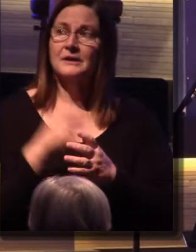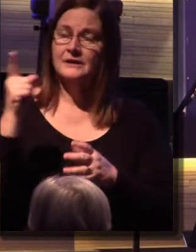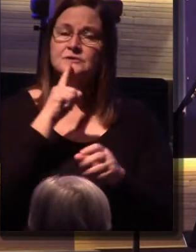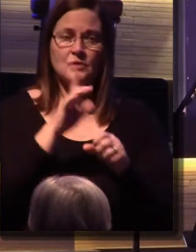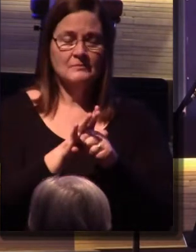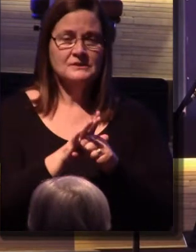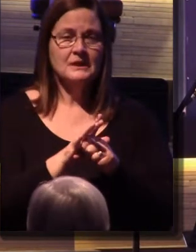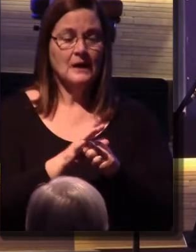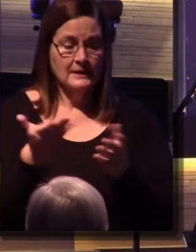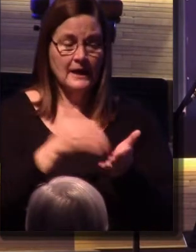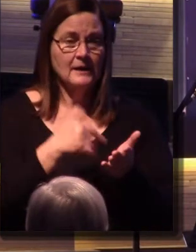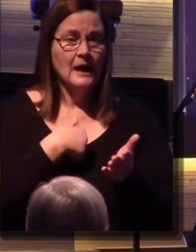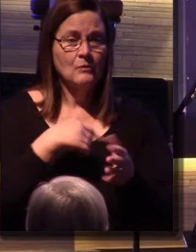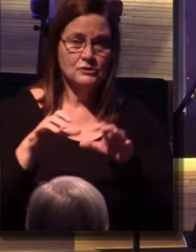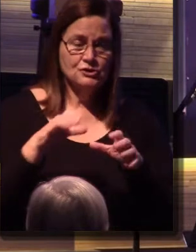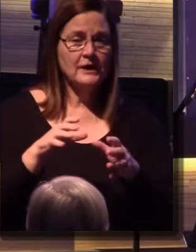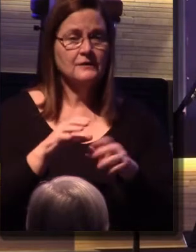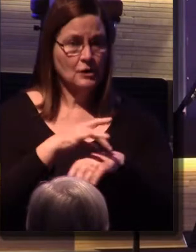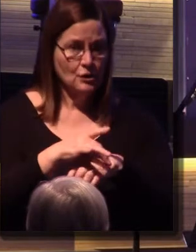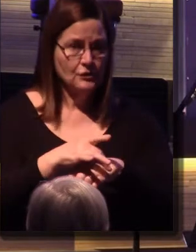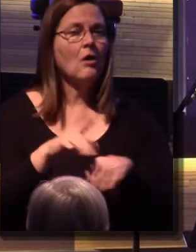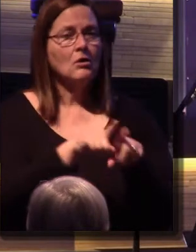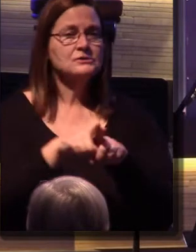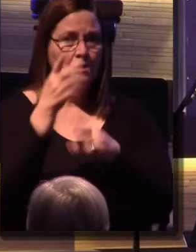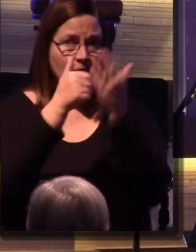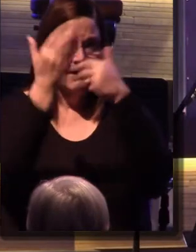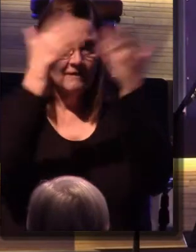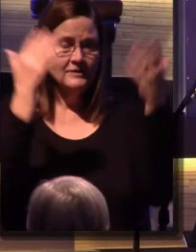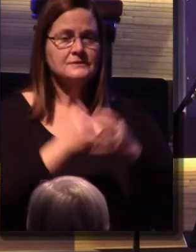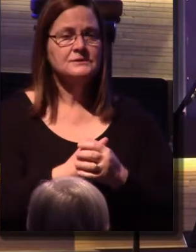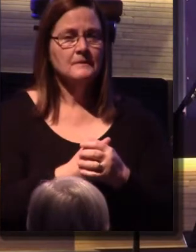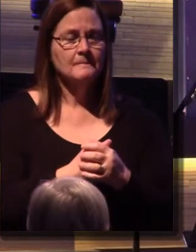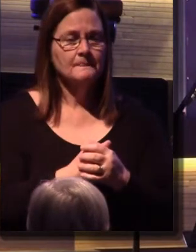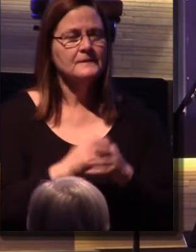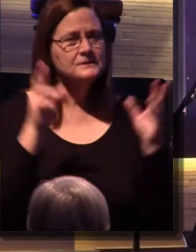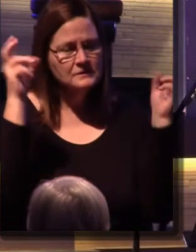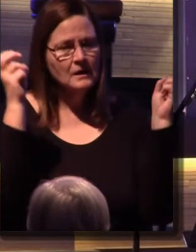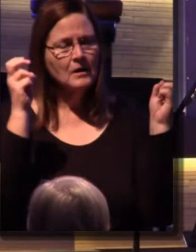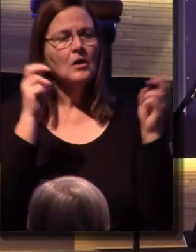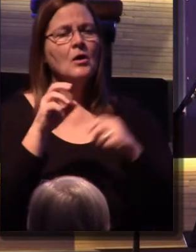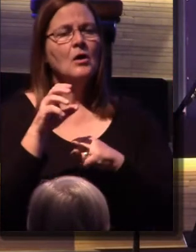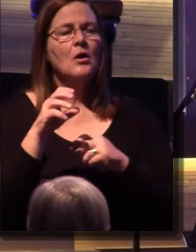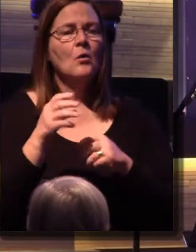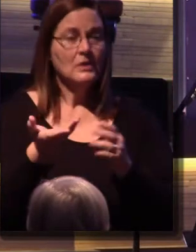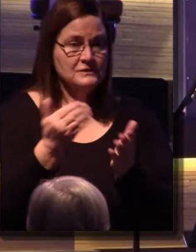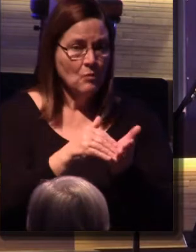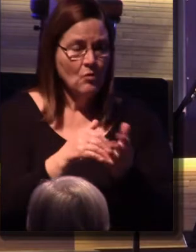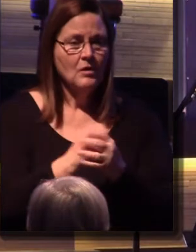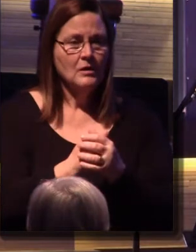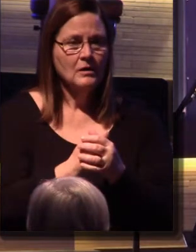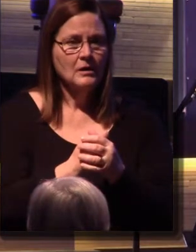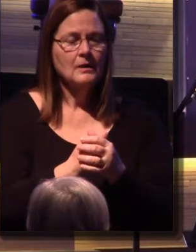once more I will shake not only the earth, but also the heavens.'" This expression, "yet once more,"